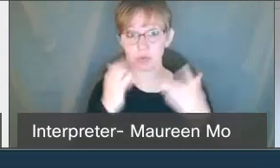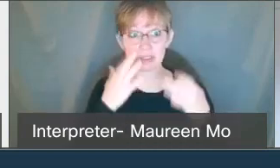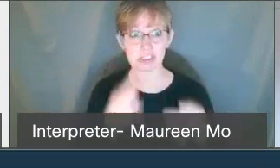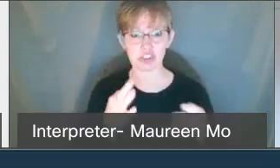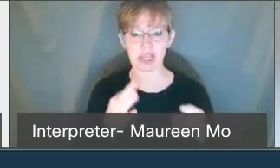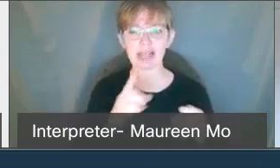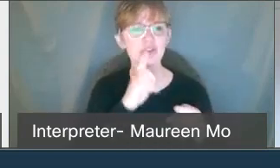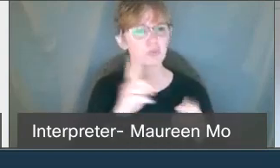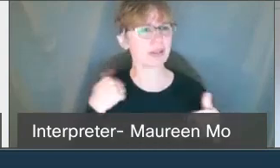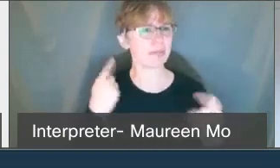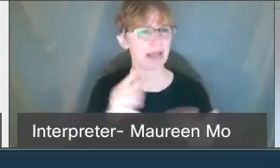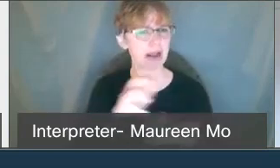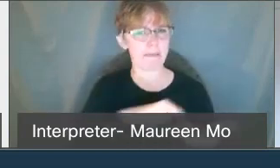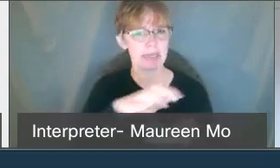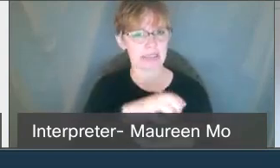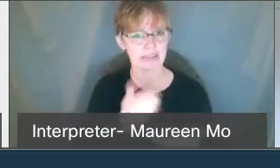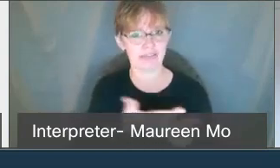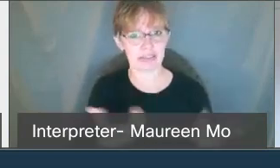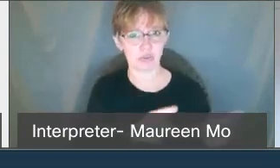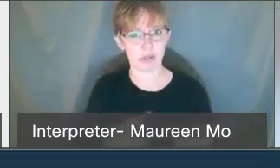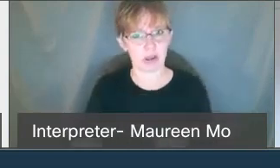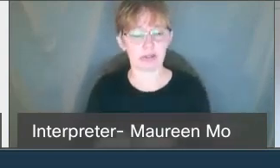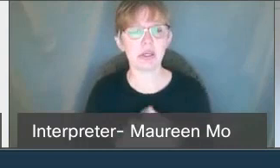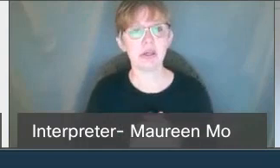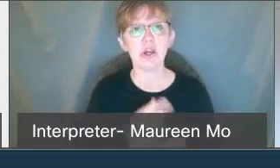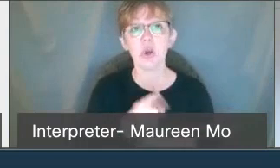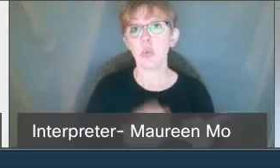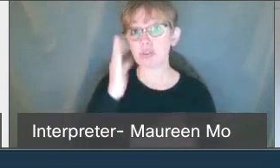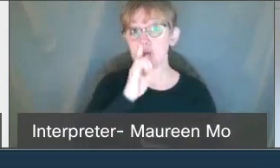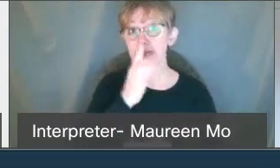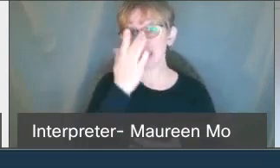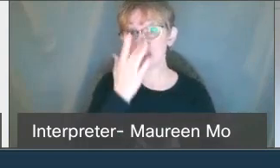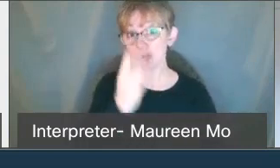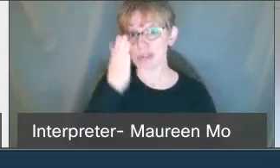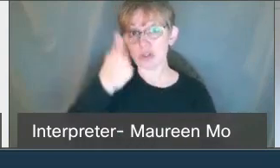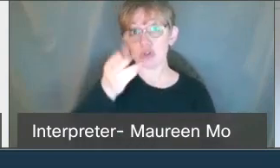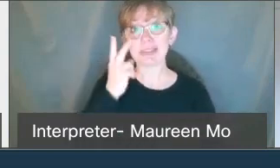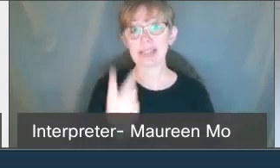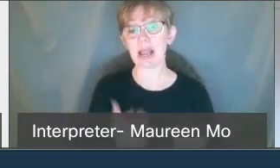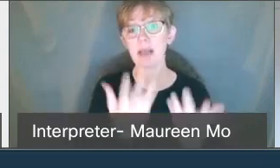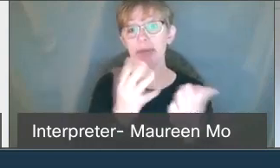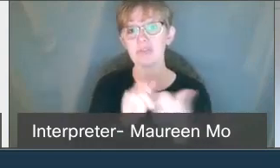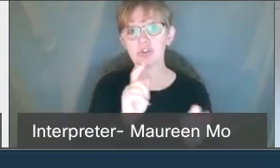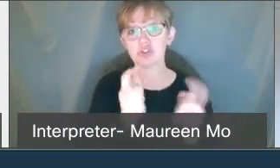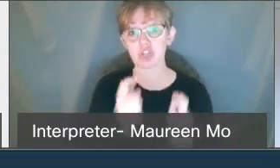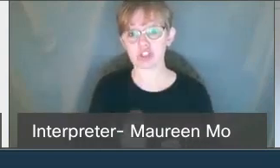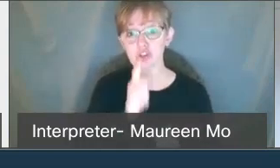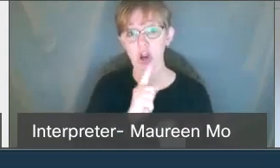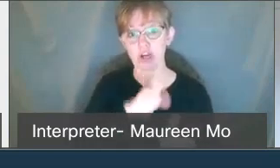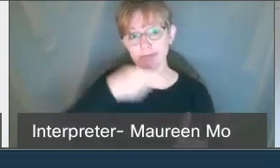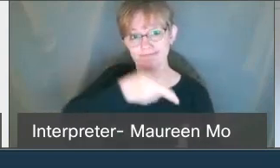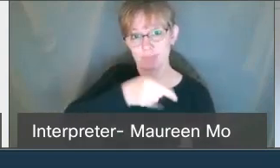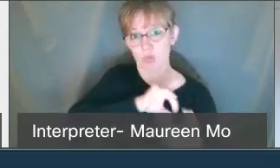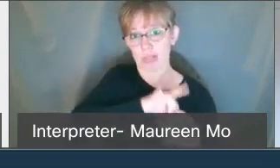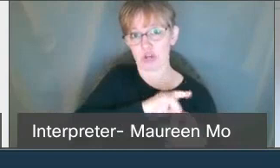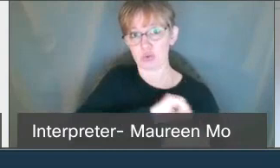what's going to be interesting is to see how many of those changes are COVID specific, and then how many of